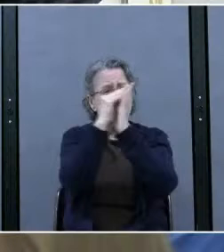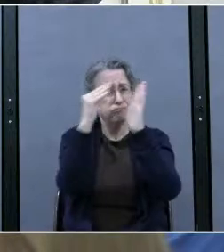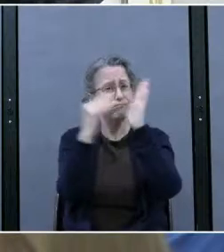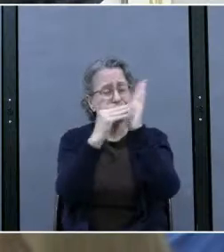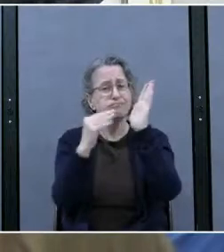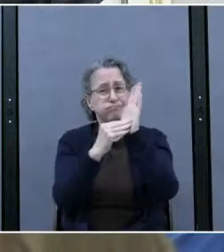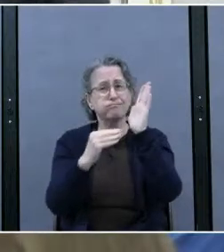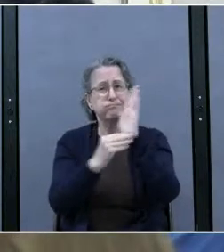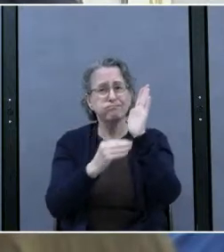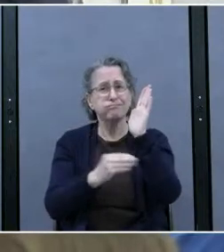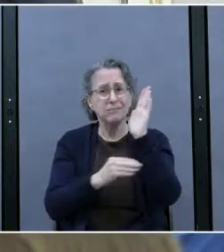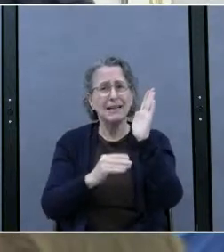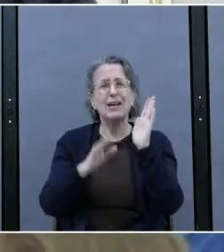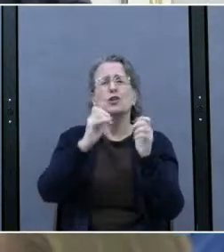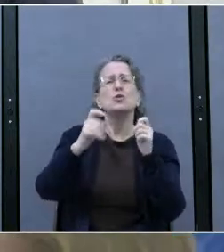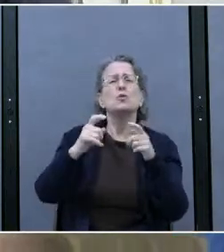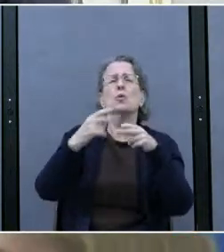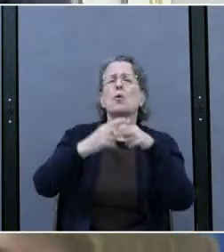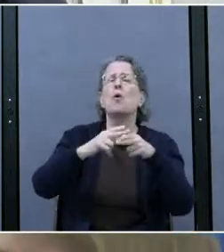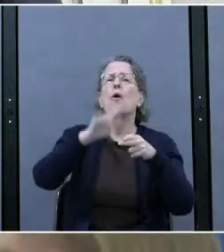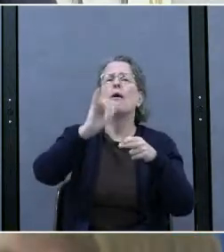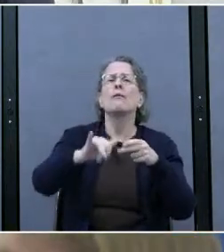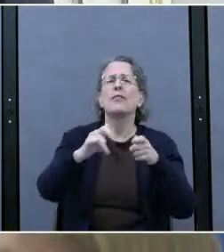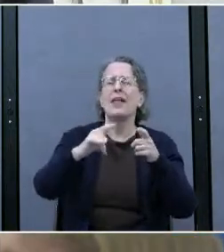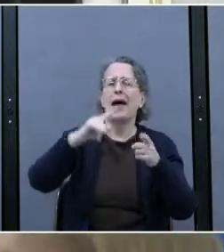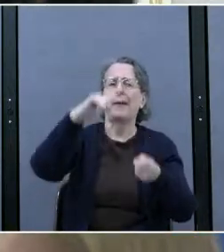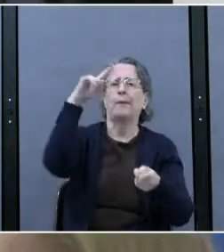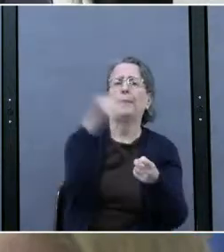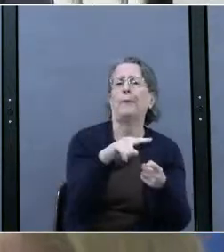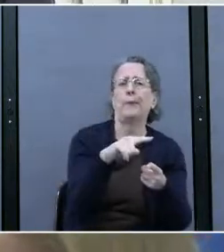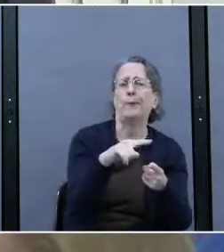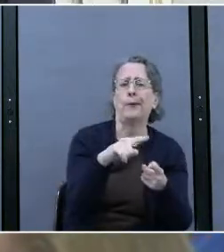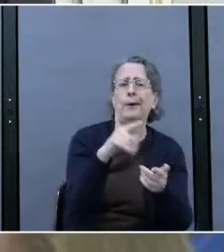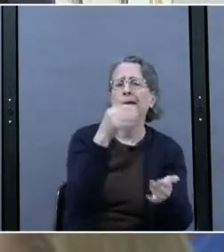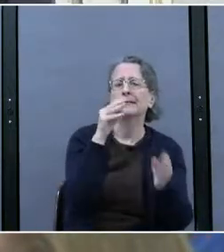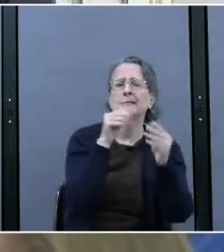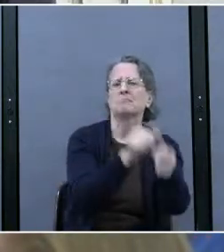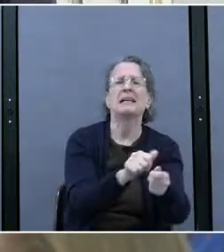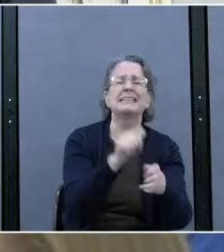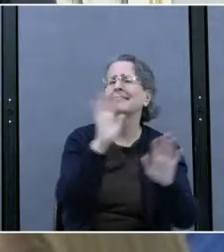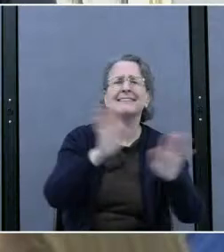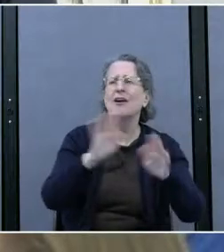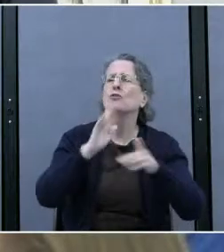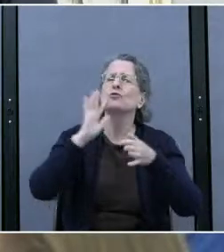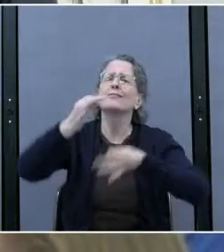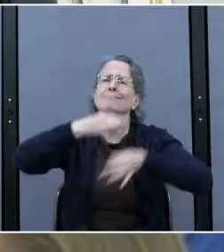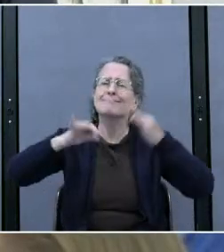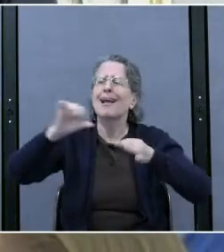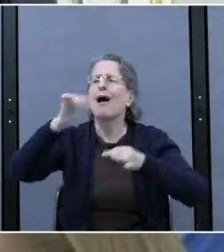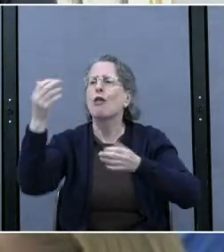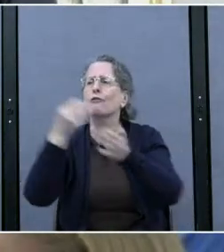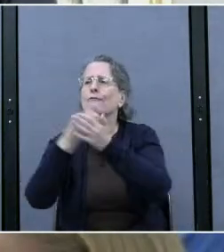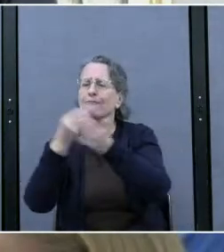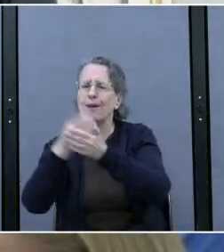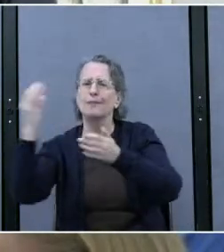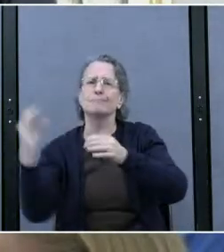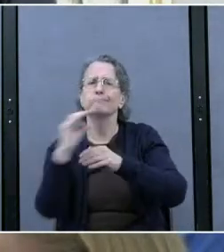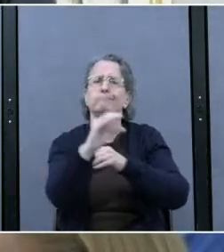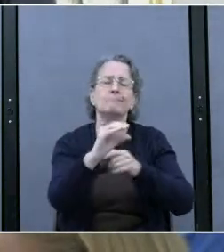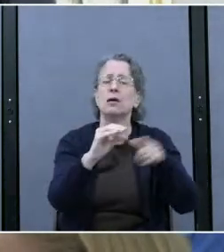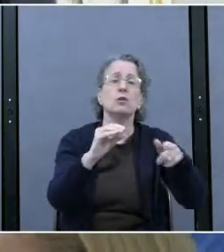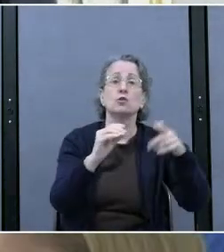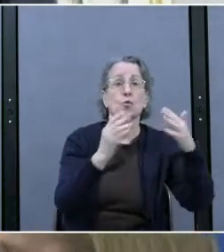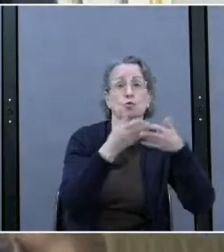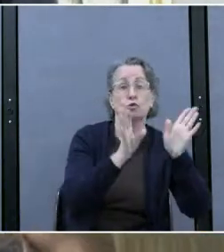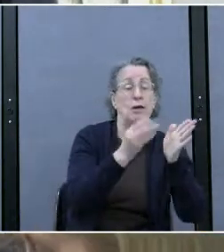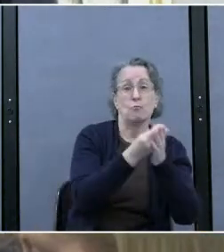folks are counting as reductions aren't really reductions. We're using other money to pay for those. And I also think,